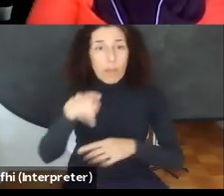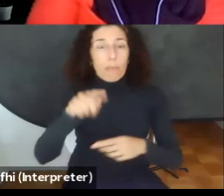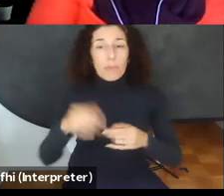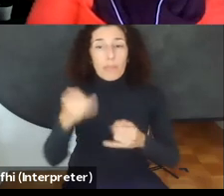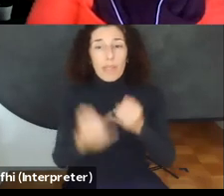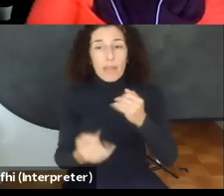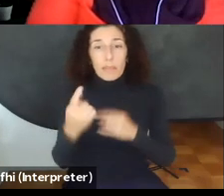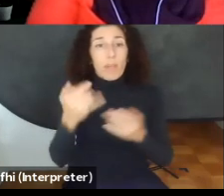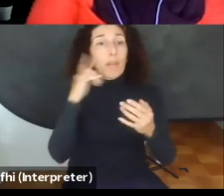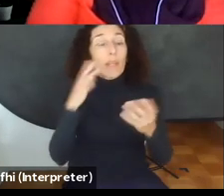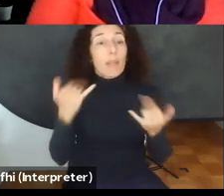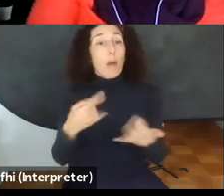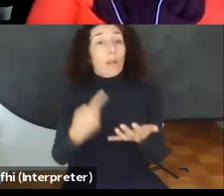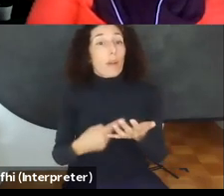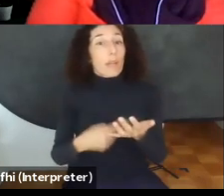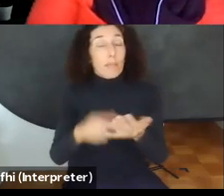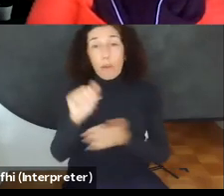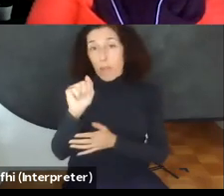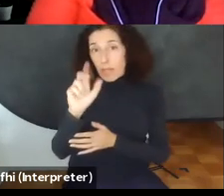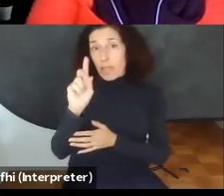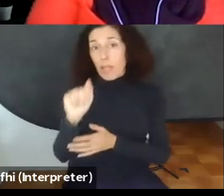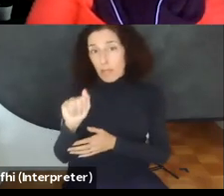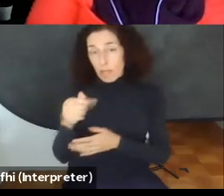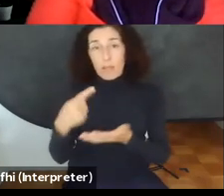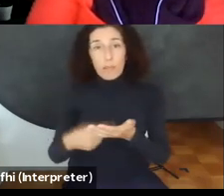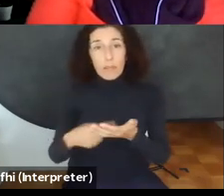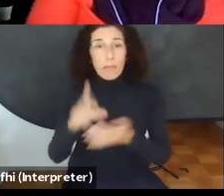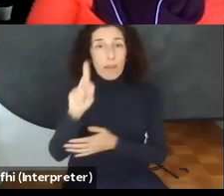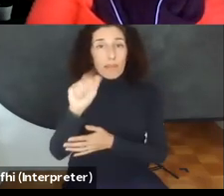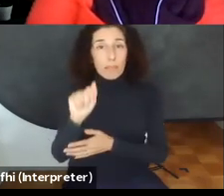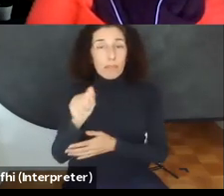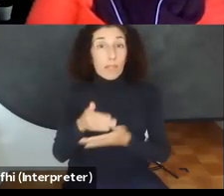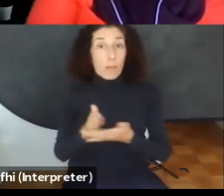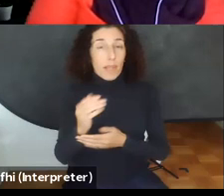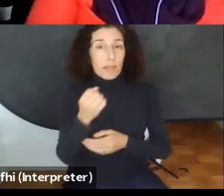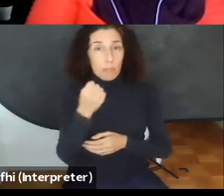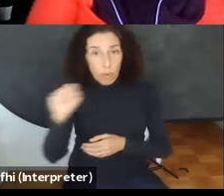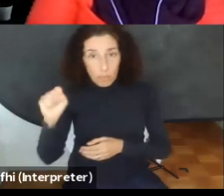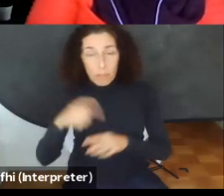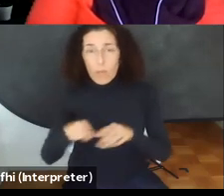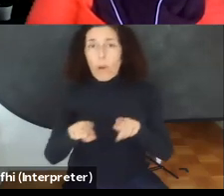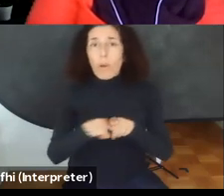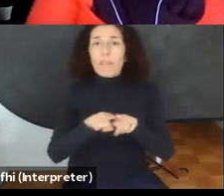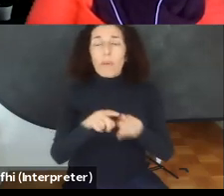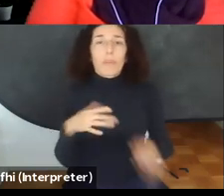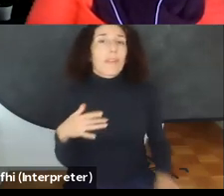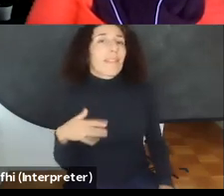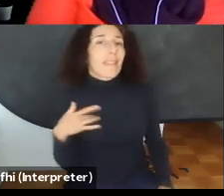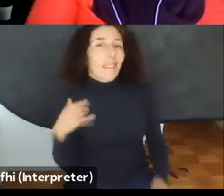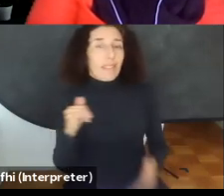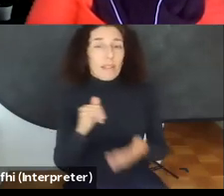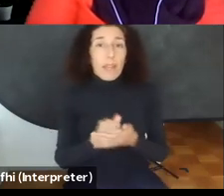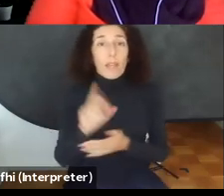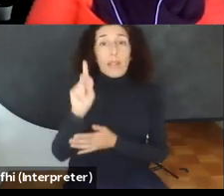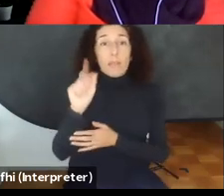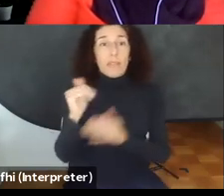today, and I think particularly in the context of the ADA, about the disability rights movement. But there's also a sense that there's a disability